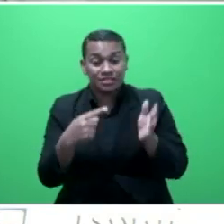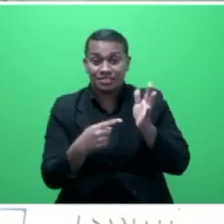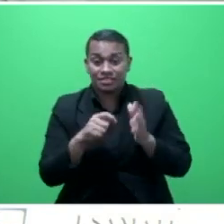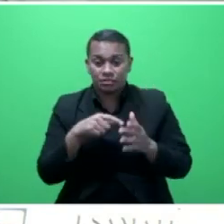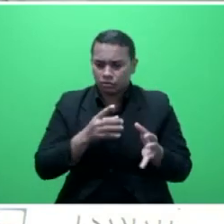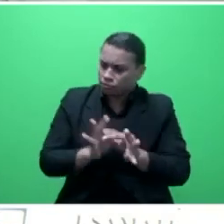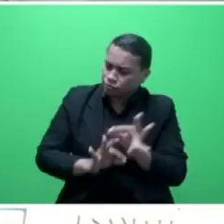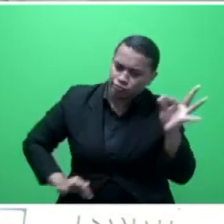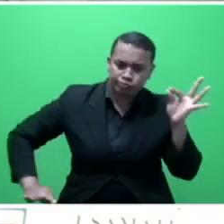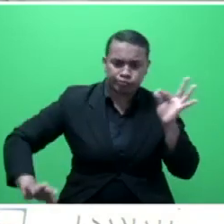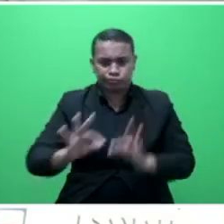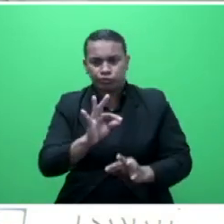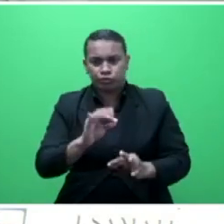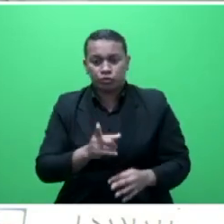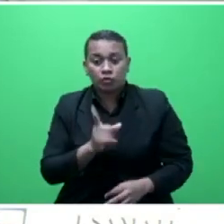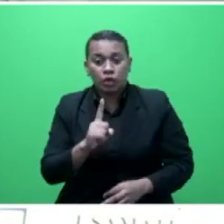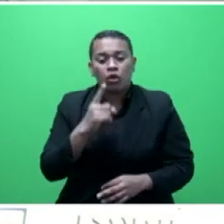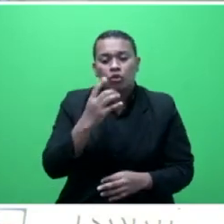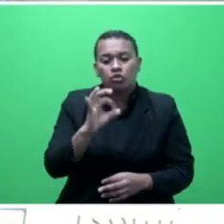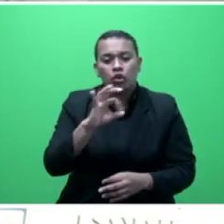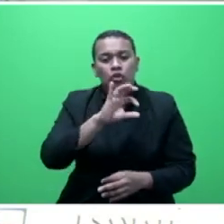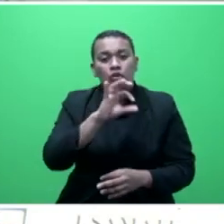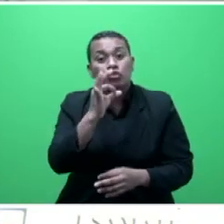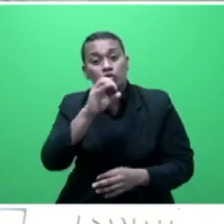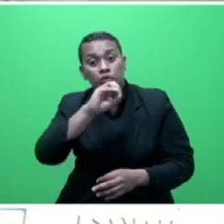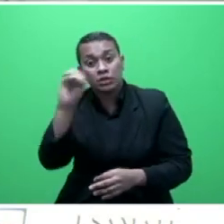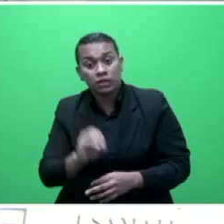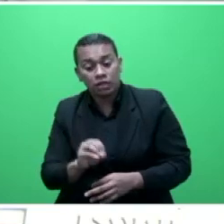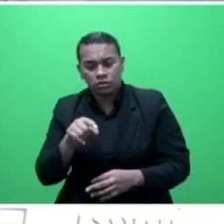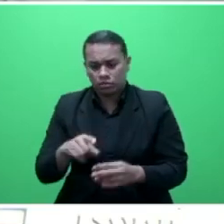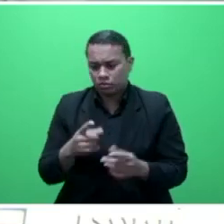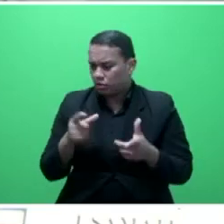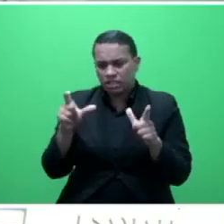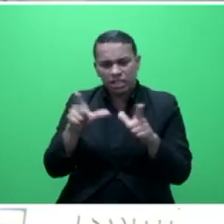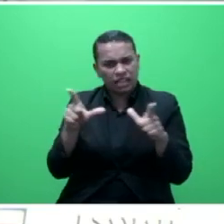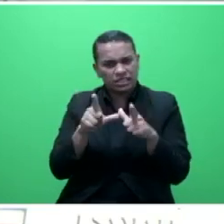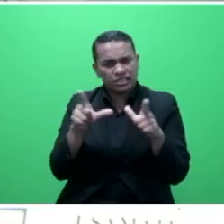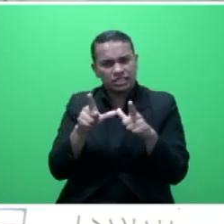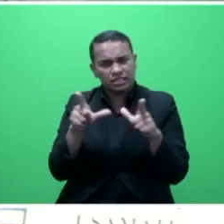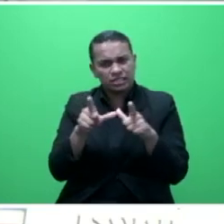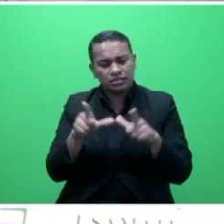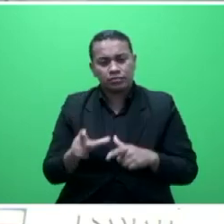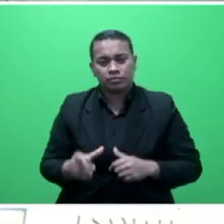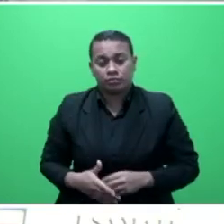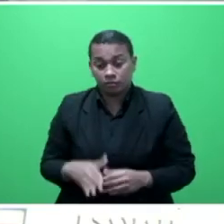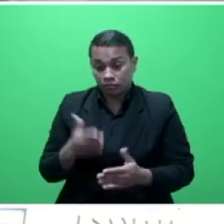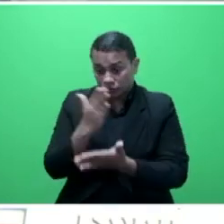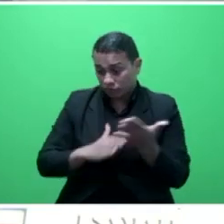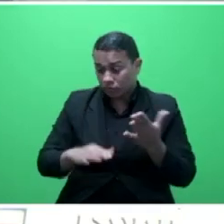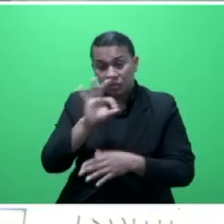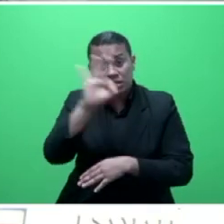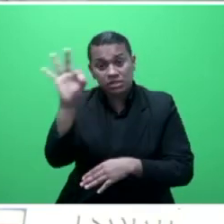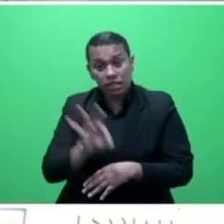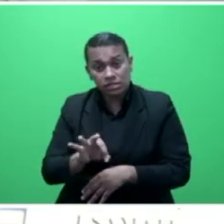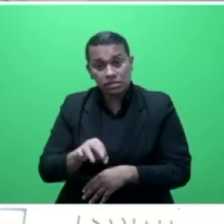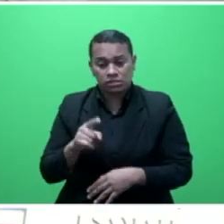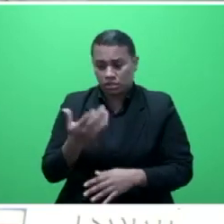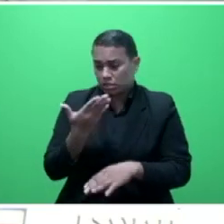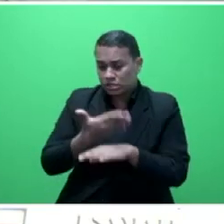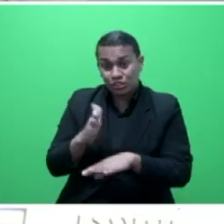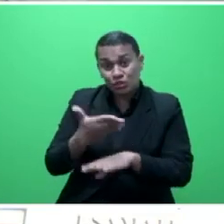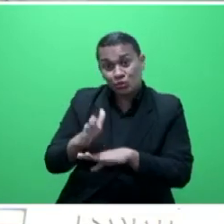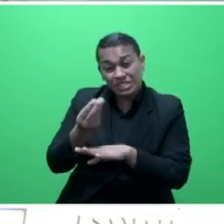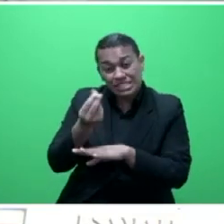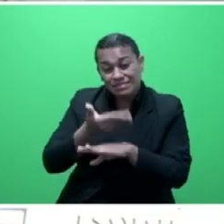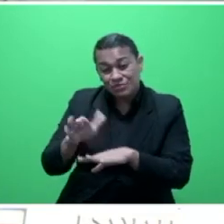single 2% revenue-based telecommunications license fee. 0.5% of that new simplified fee will go into an